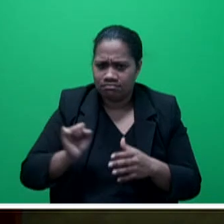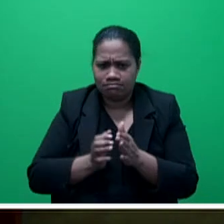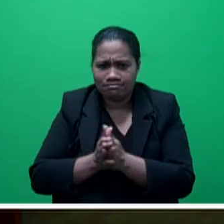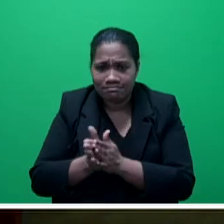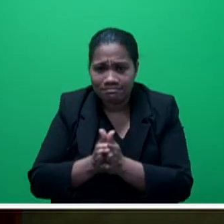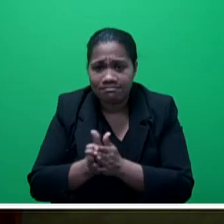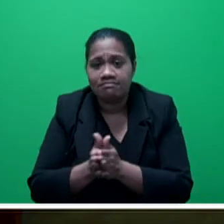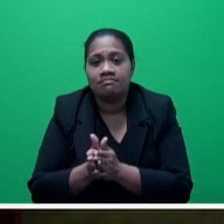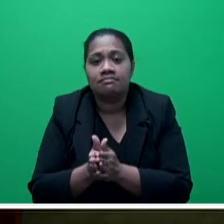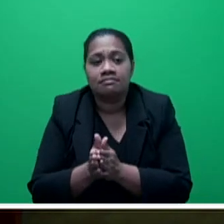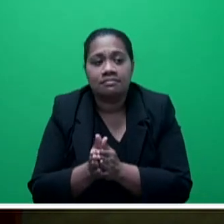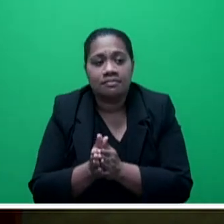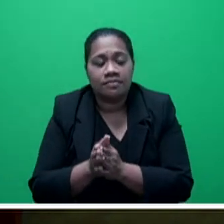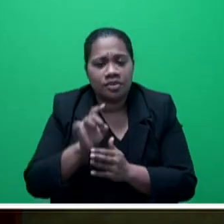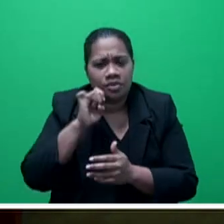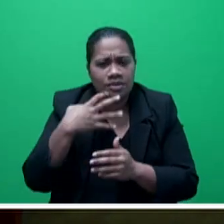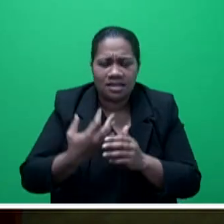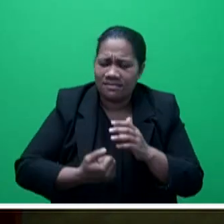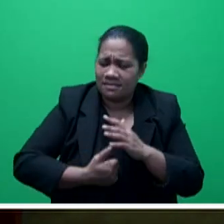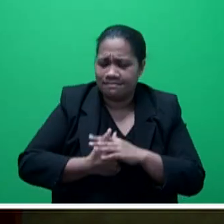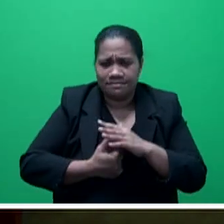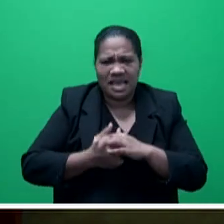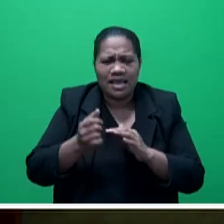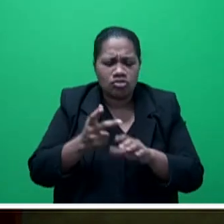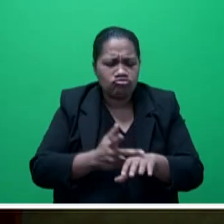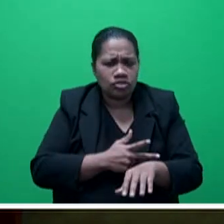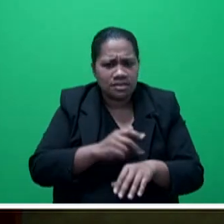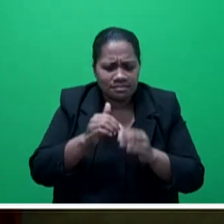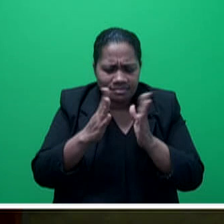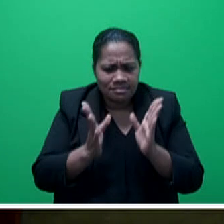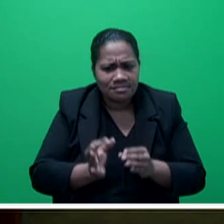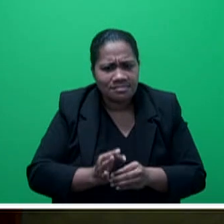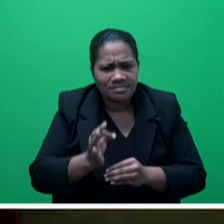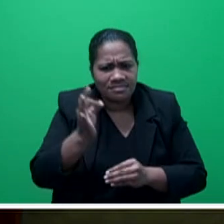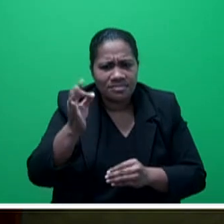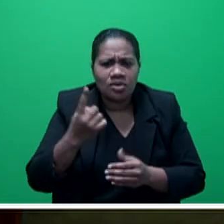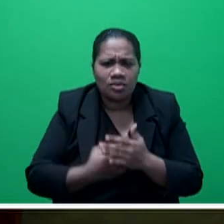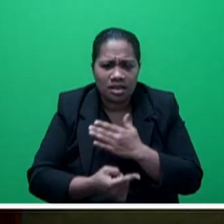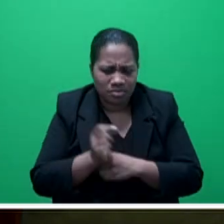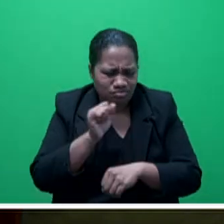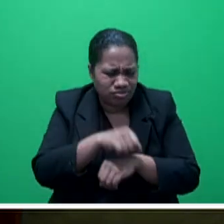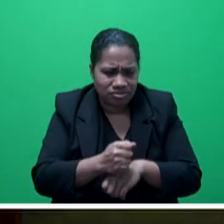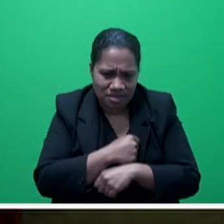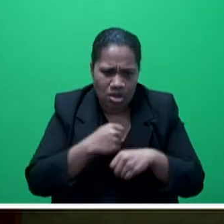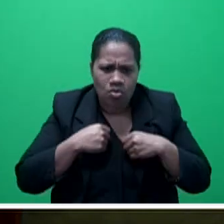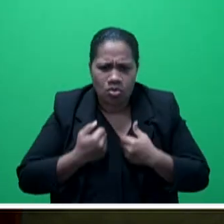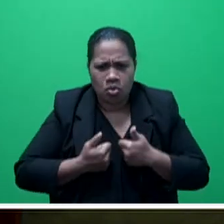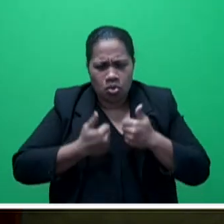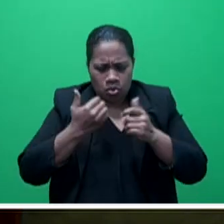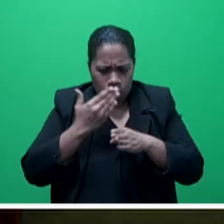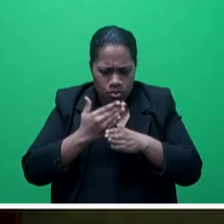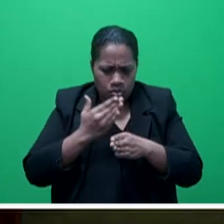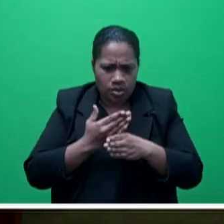economy, would emit excessive greenhouse gas, jeopardizing our good work during COP23. Honorable Speaker